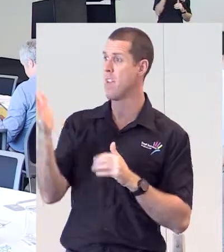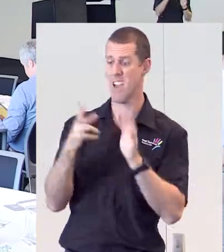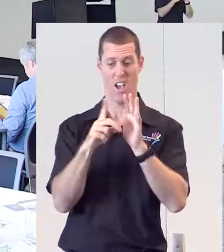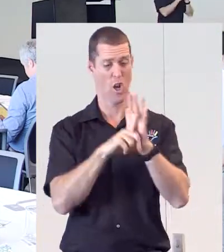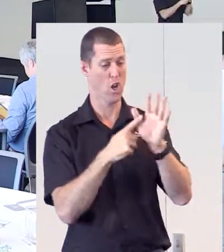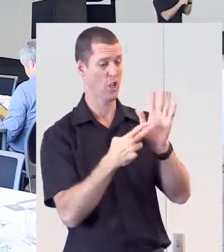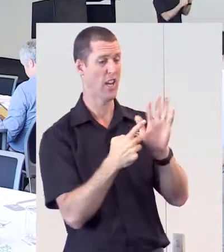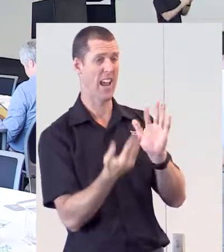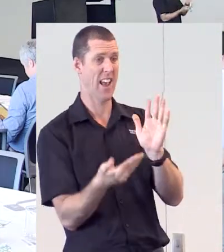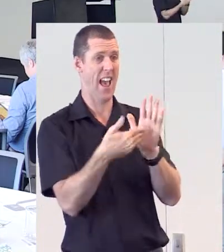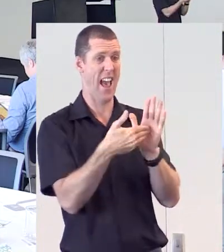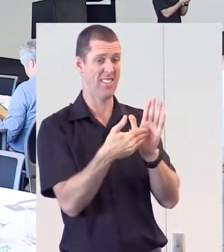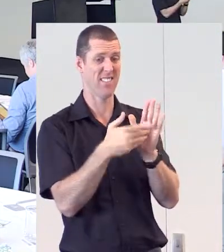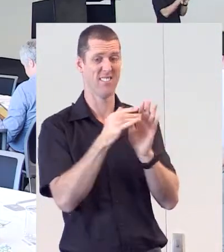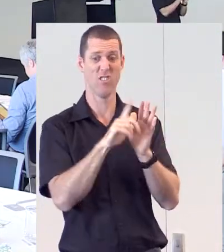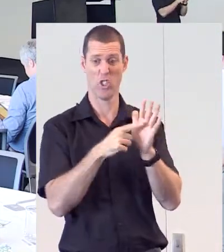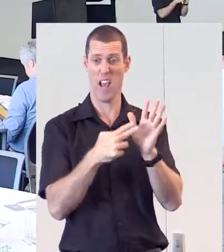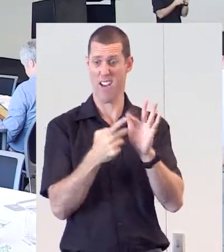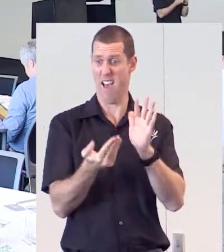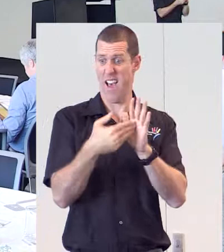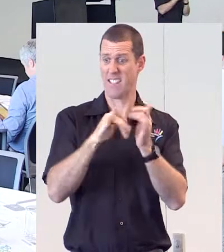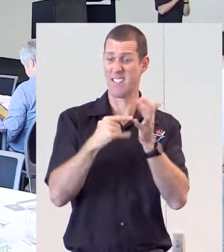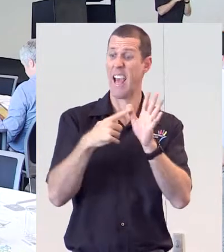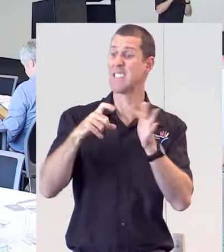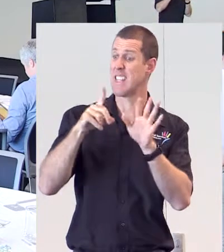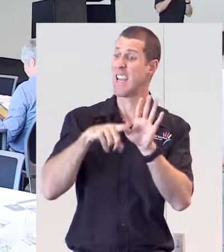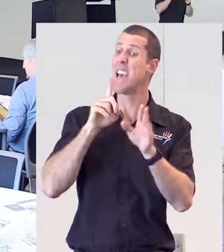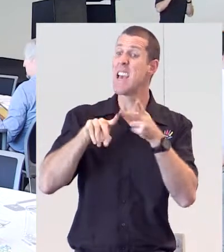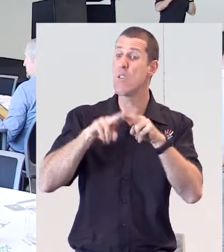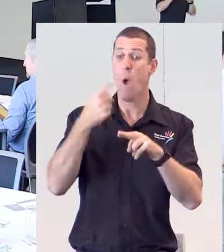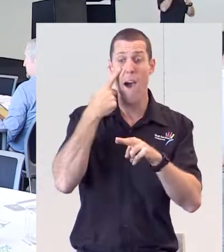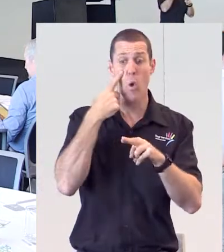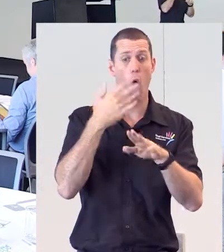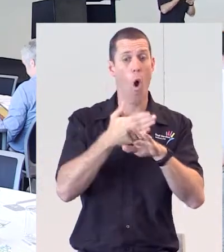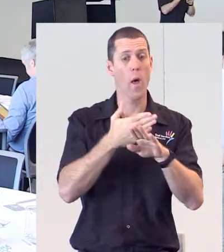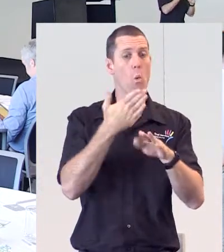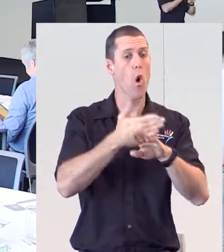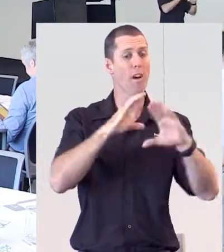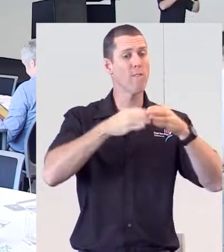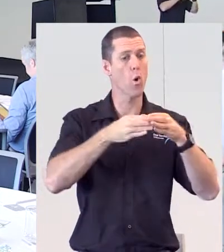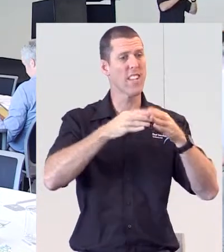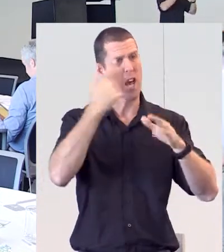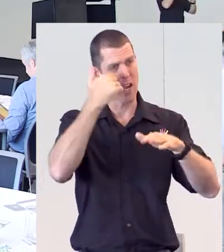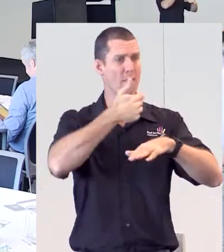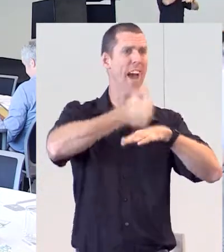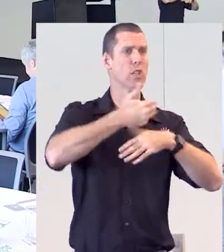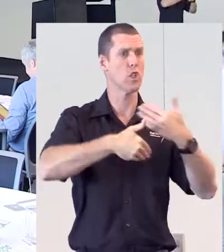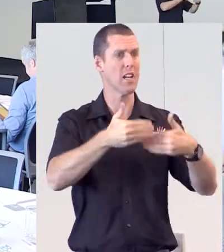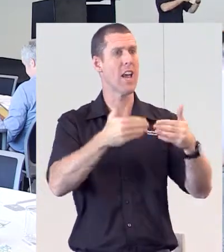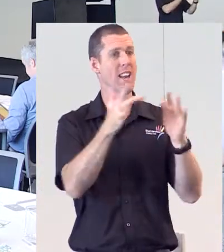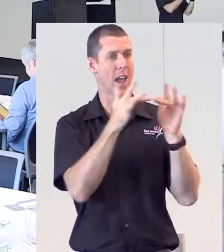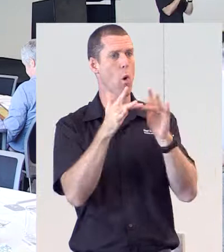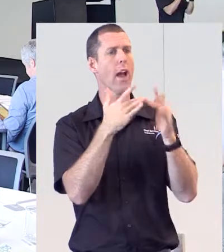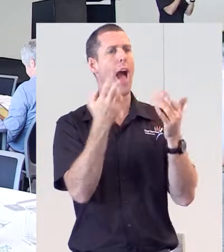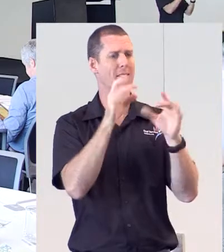think also if you keep an eye on that Disability Workforce Innovation Network, I think there will be clear